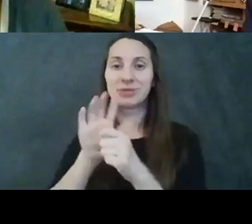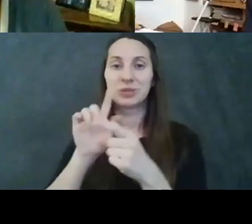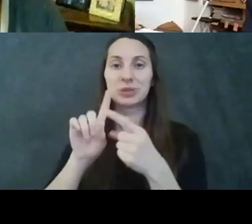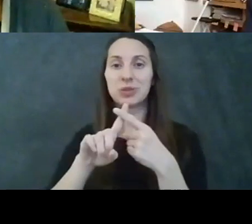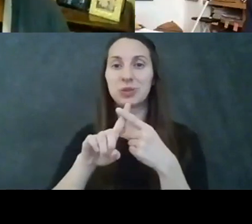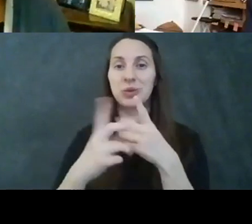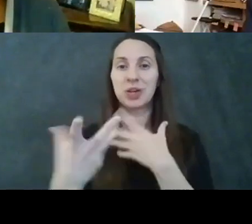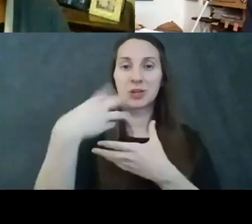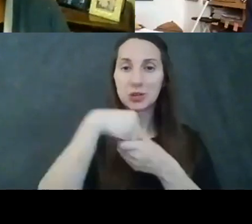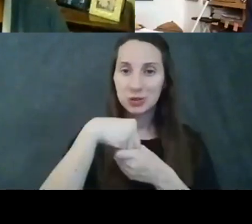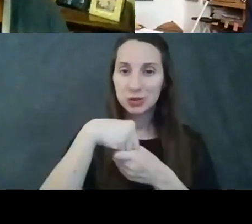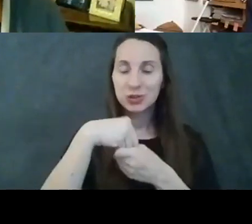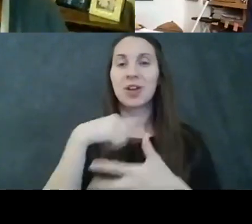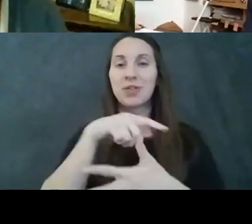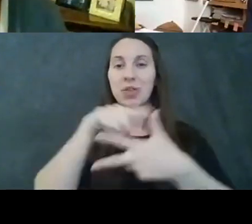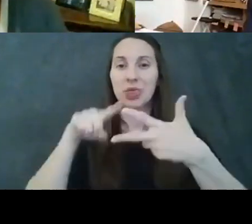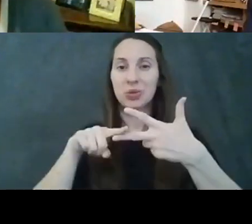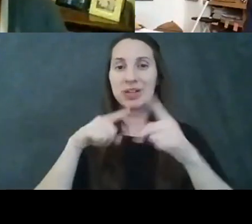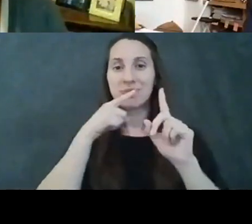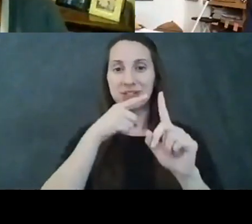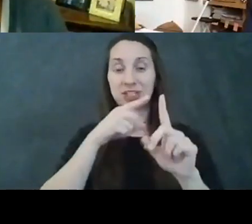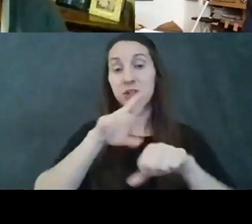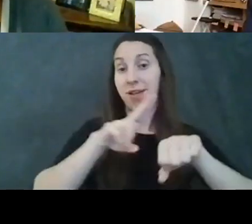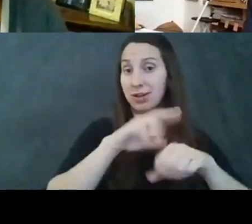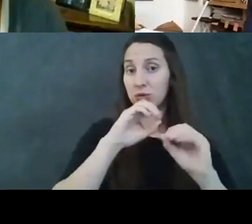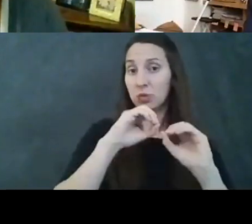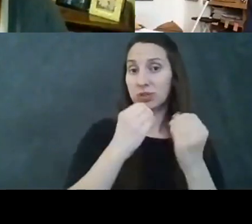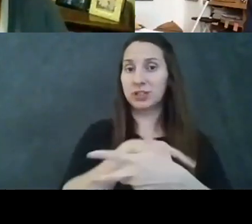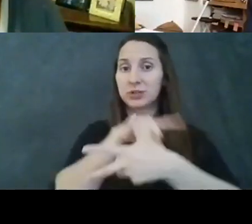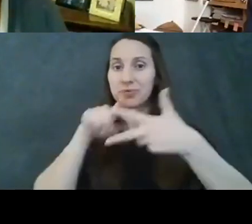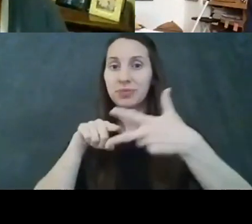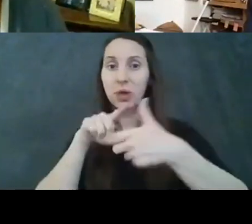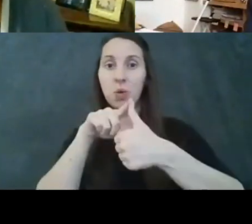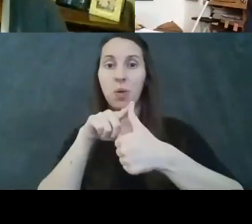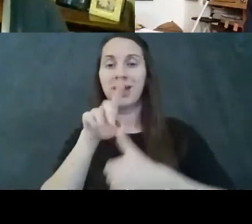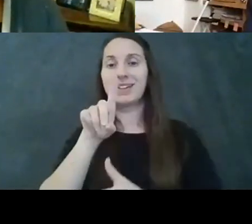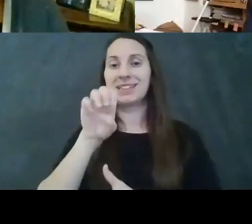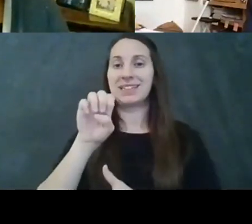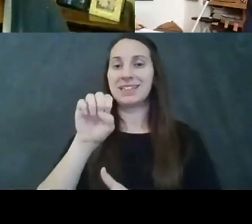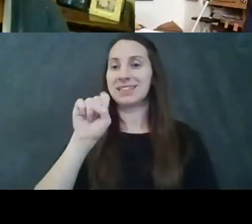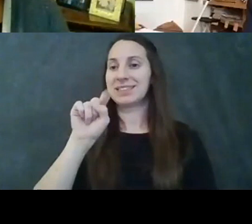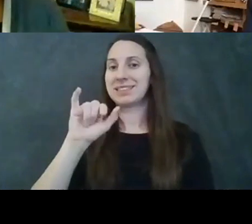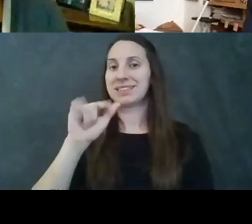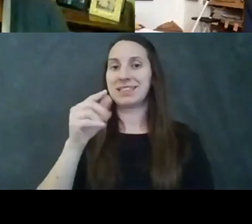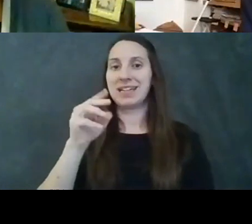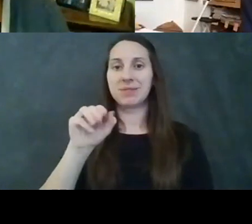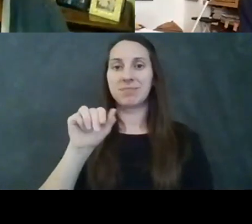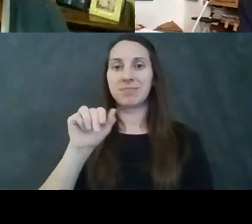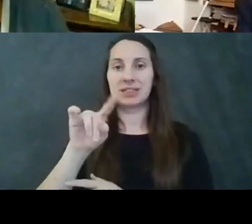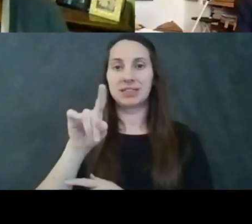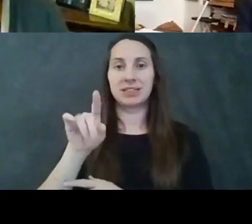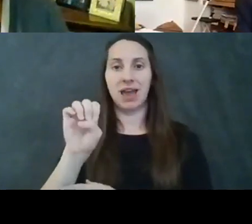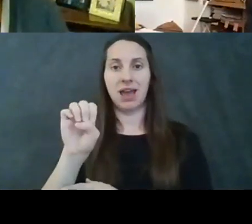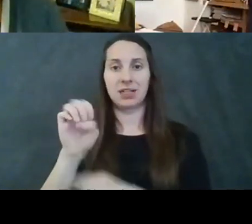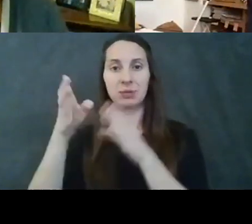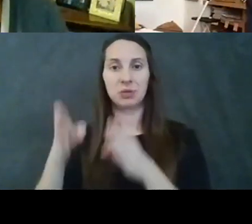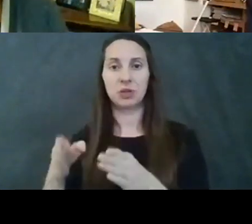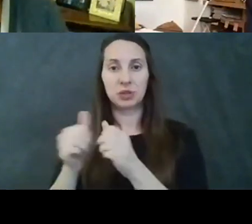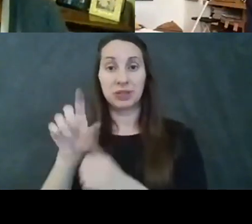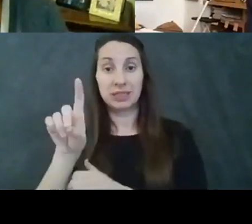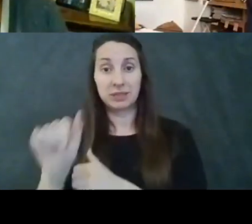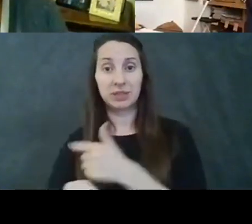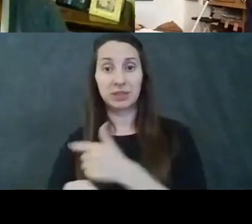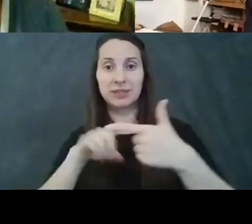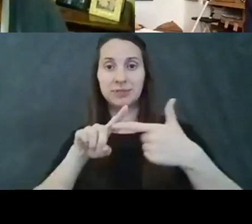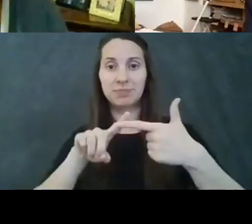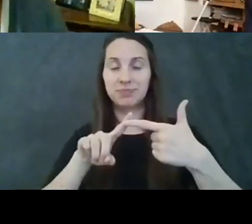We have three missions. We're a national organization. One is to destigmatize those with persons with disabilities. Secondly, is